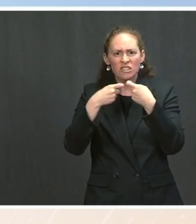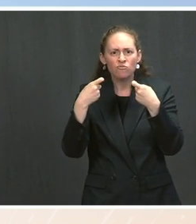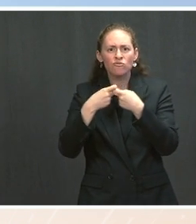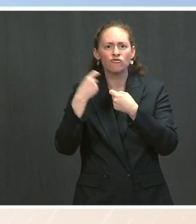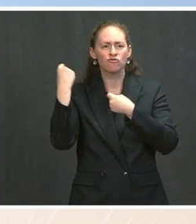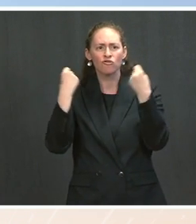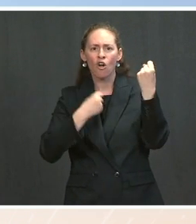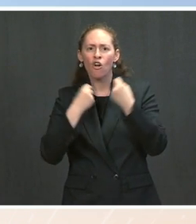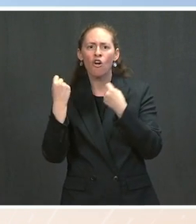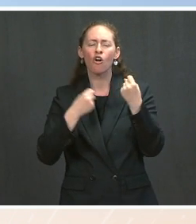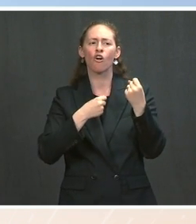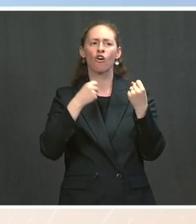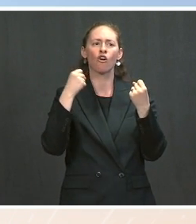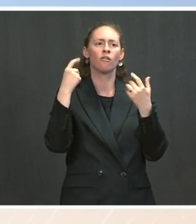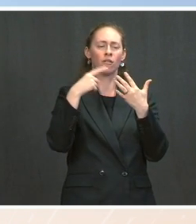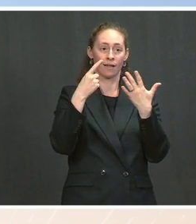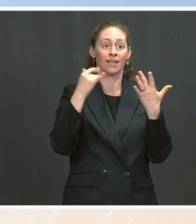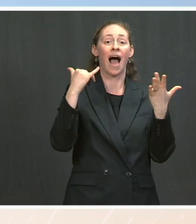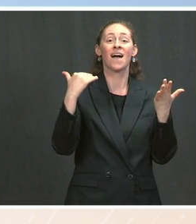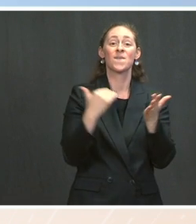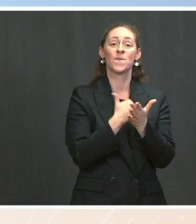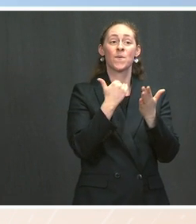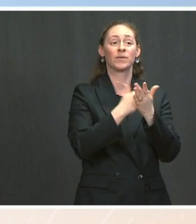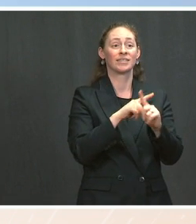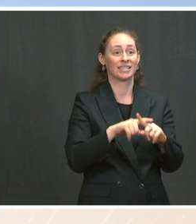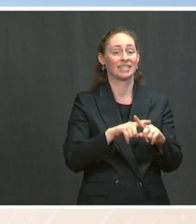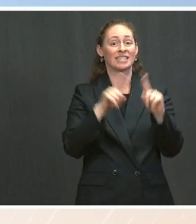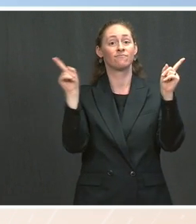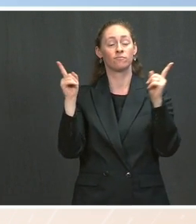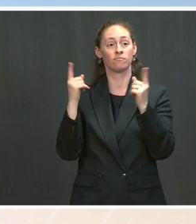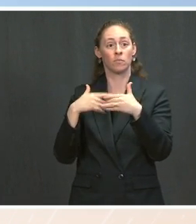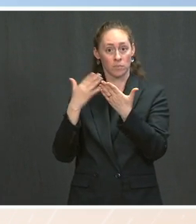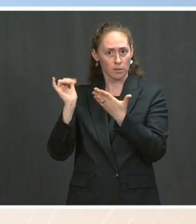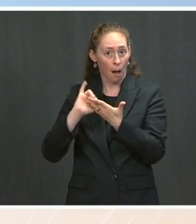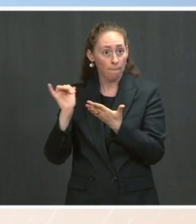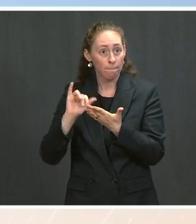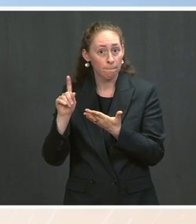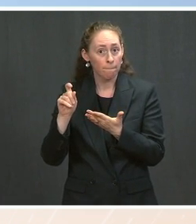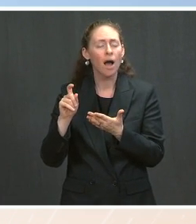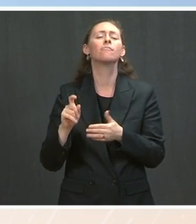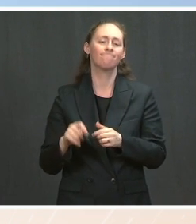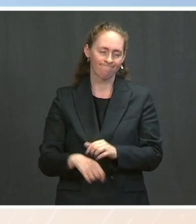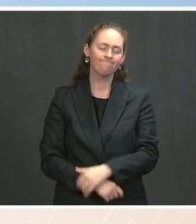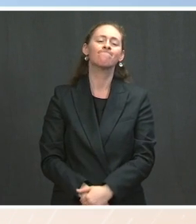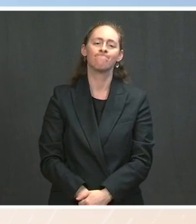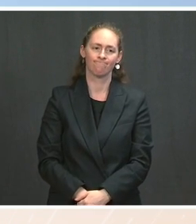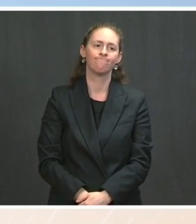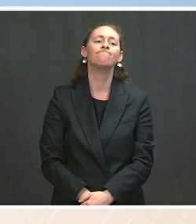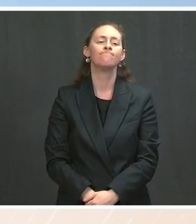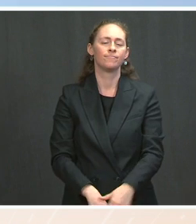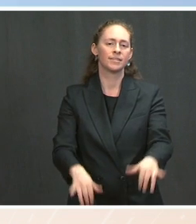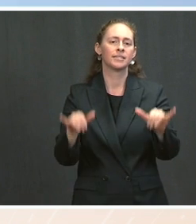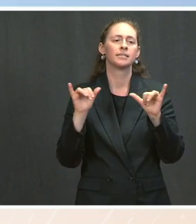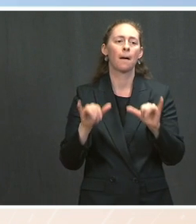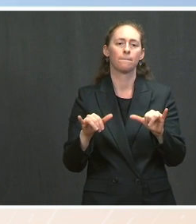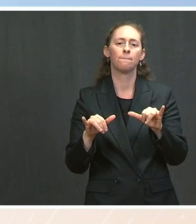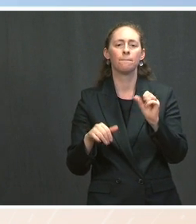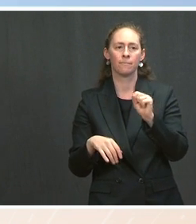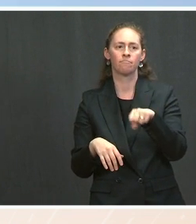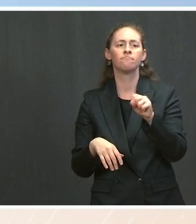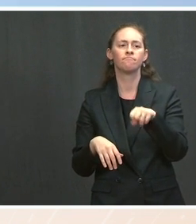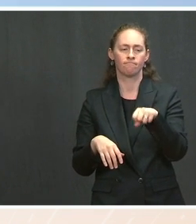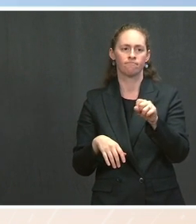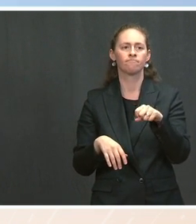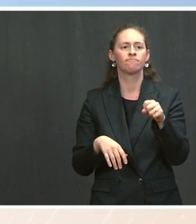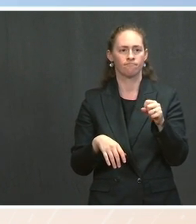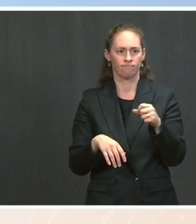guys ratcheting back on those at all? Or? Yes, absolutely. And again, you'll see the specifics when we put out the our entire counter